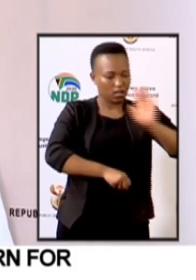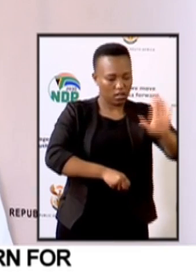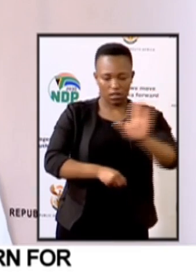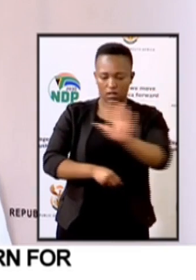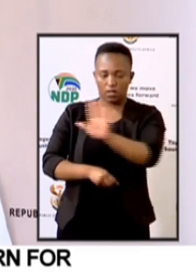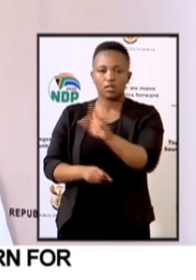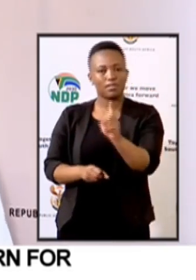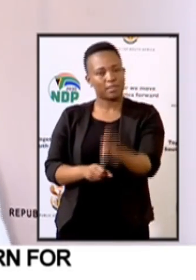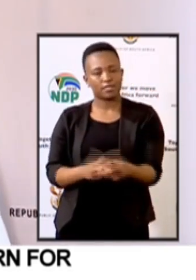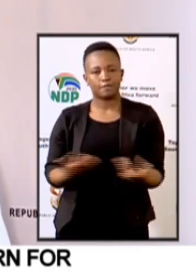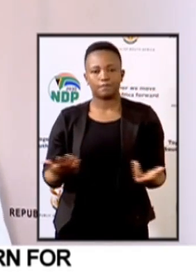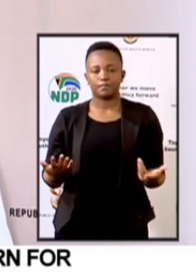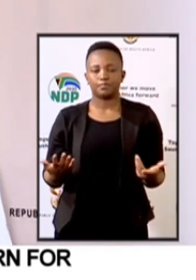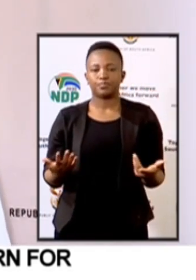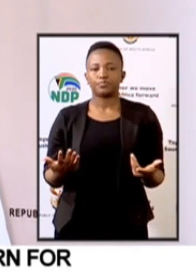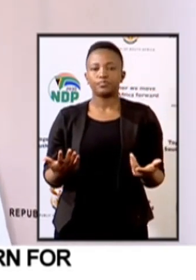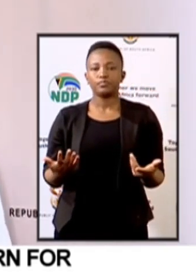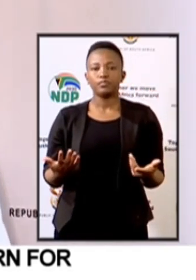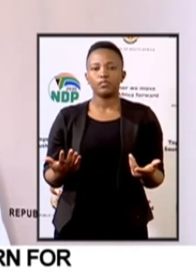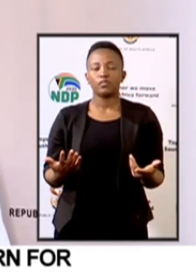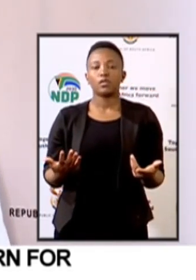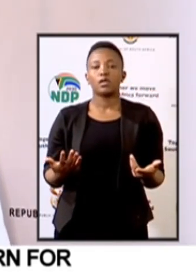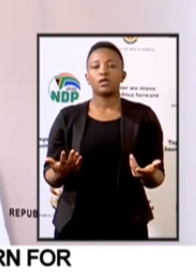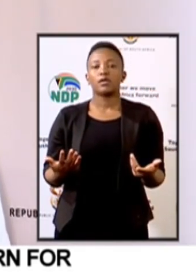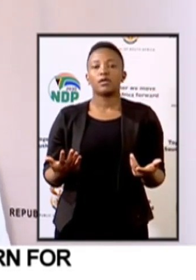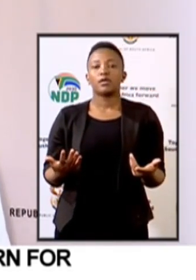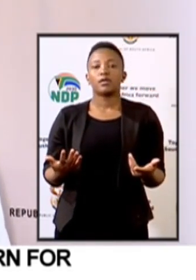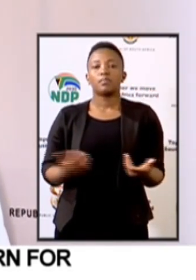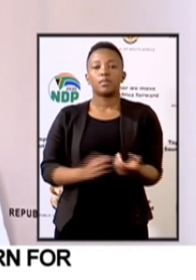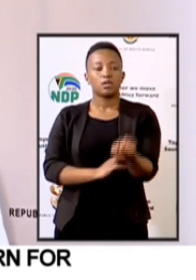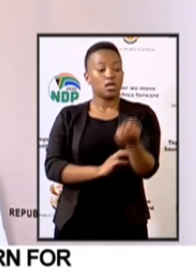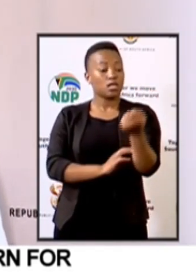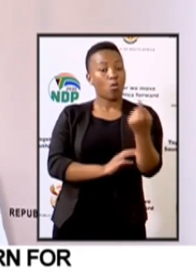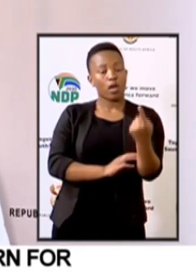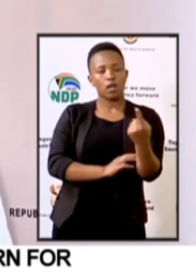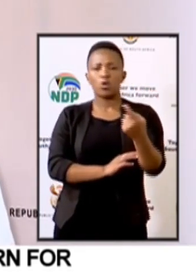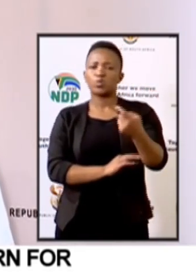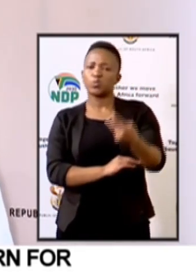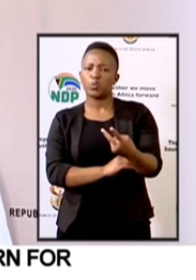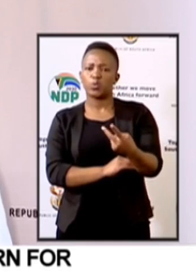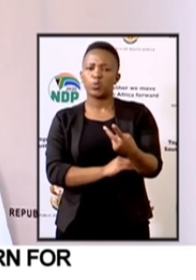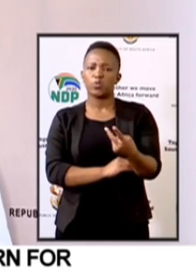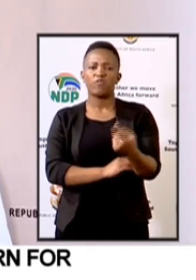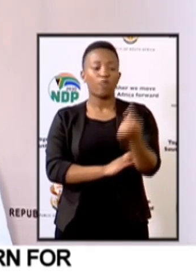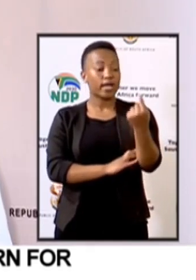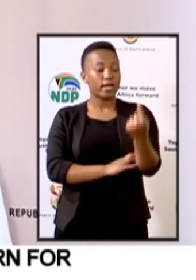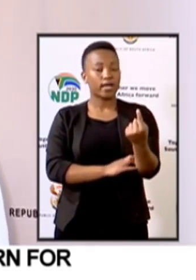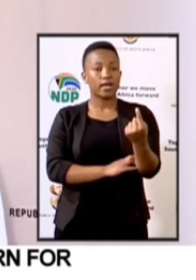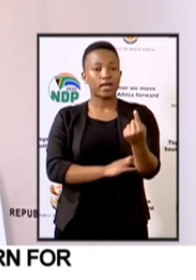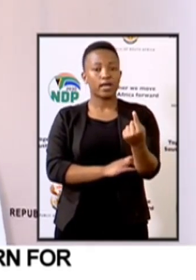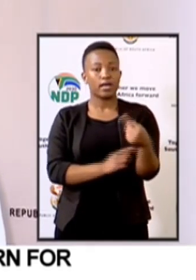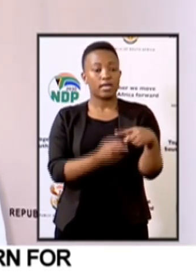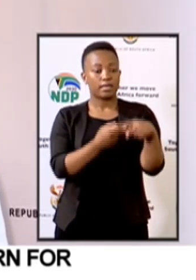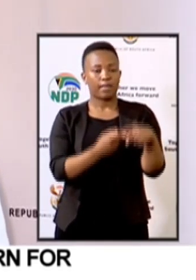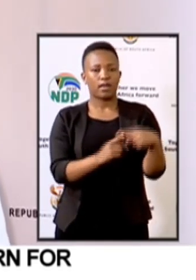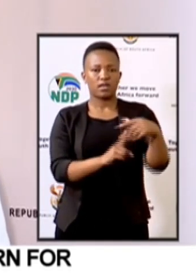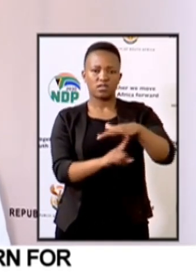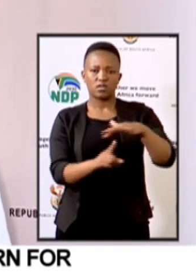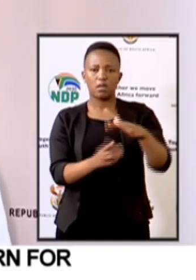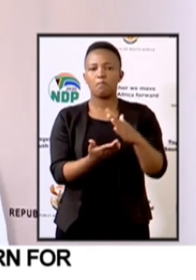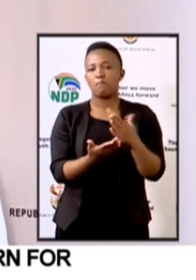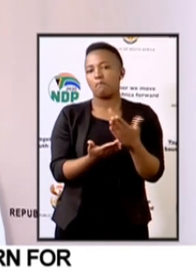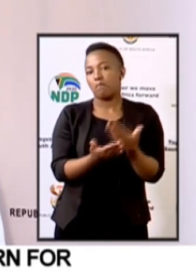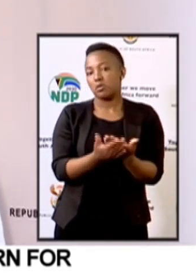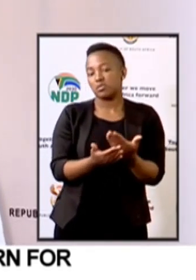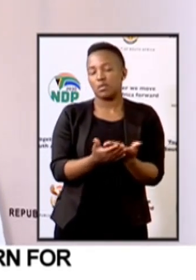And therefore, one or two of those in each circumstance may be in shortage or